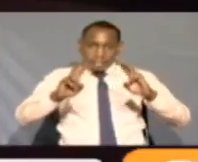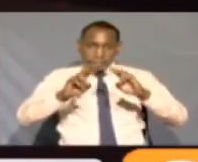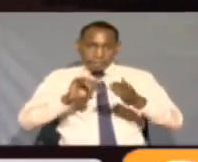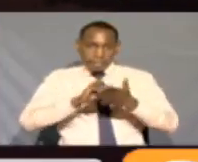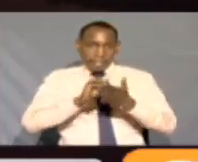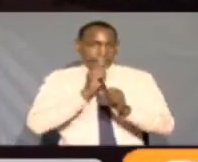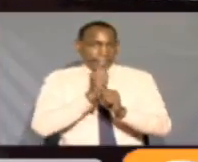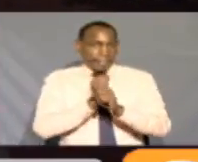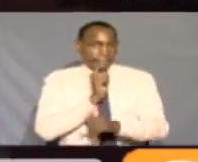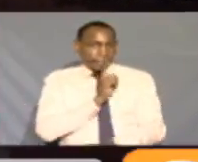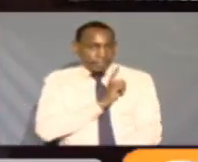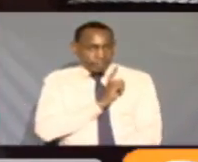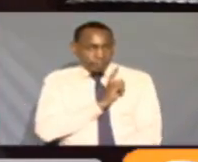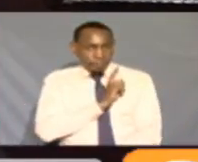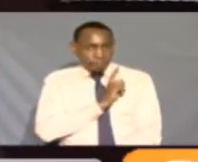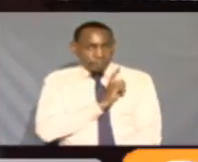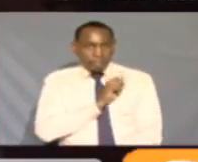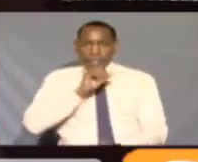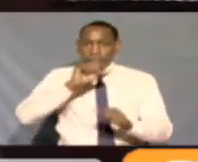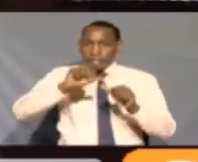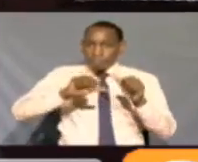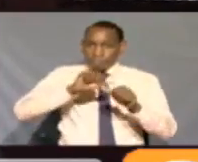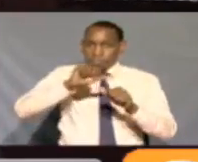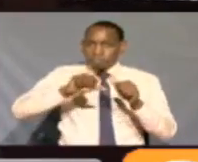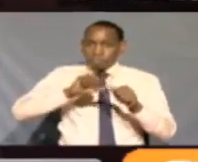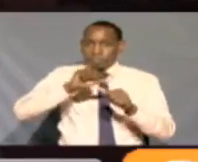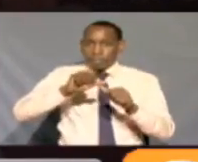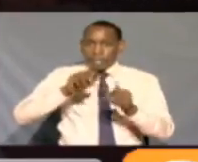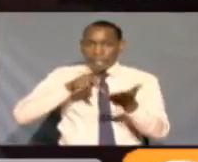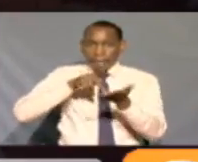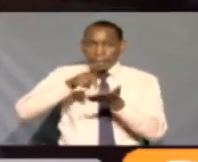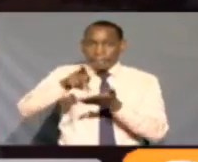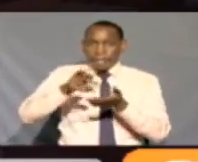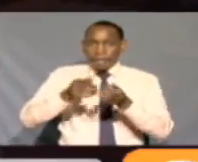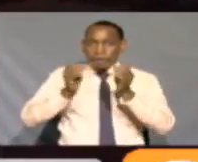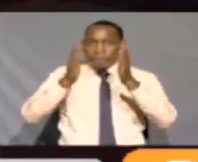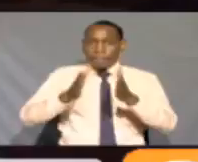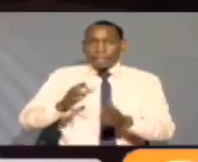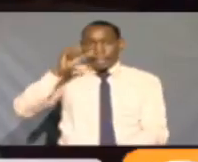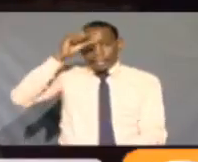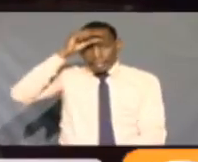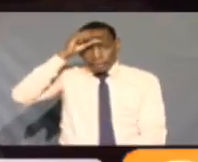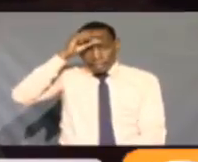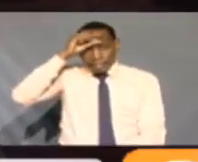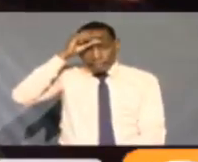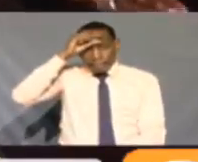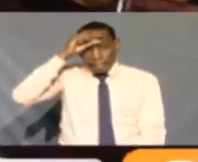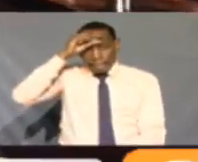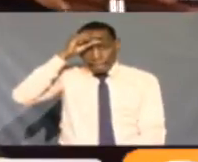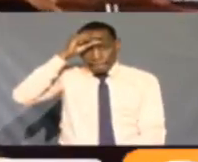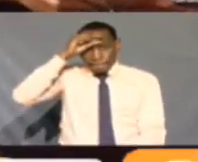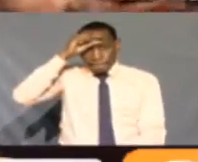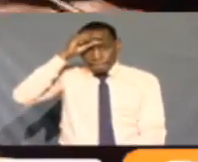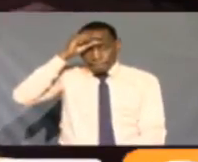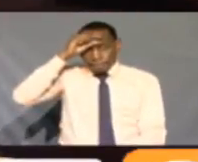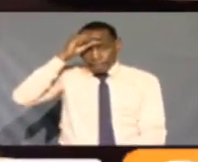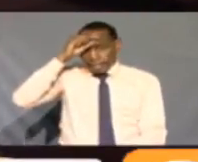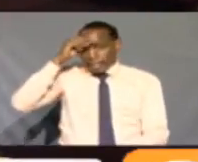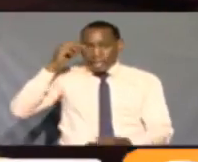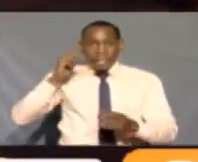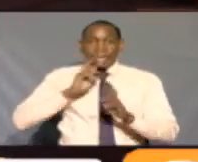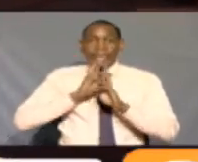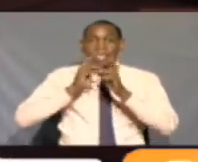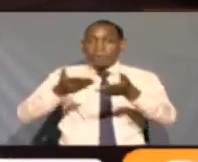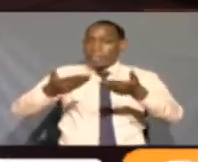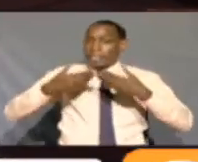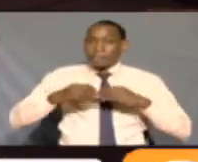was carried on about the procurement officers of the government, we didn't get the